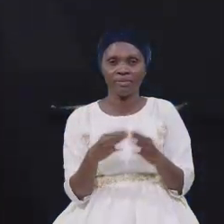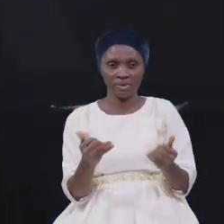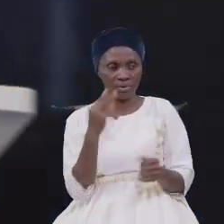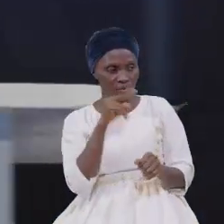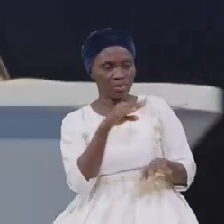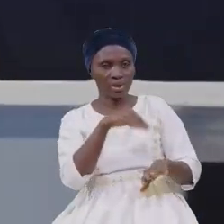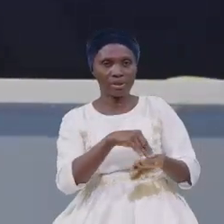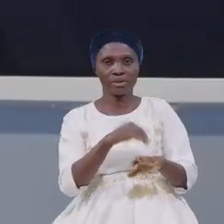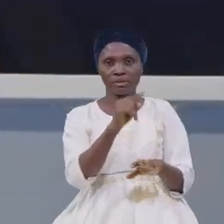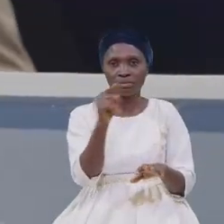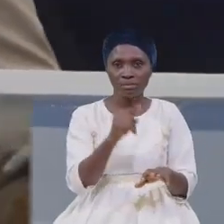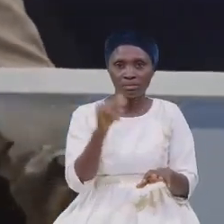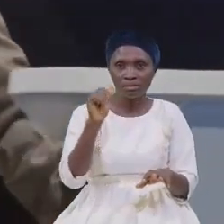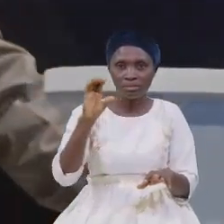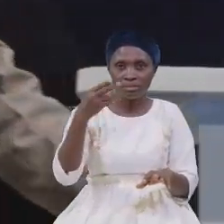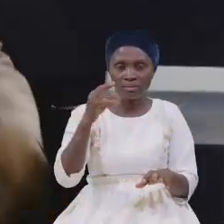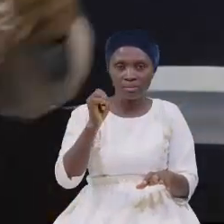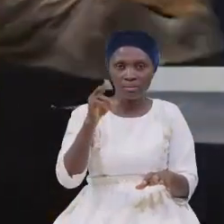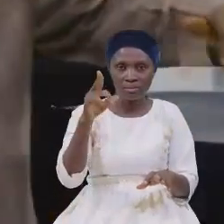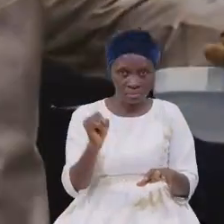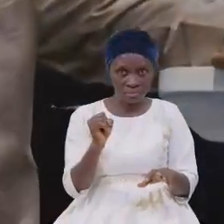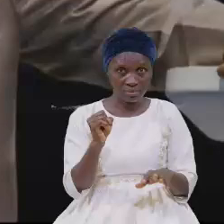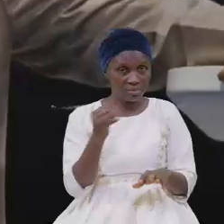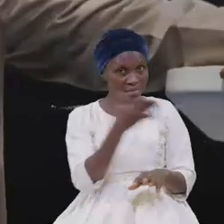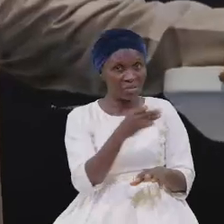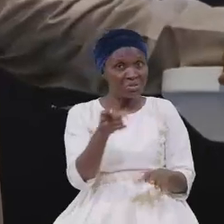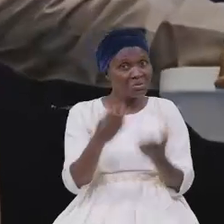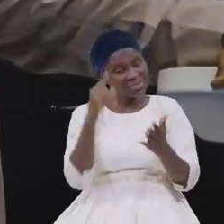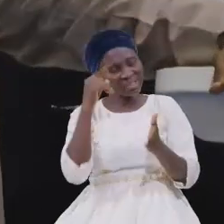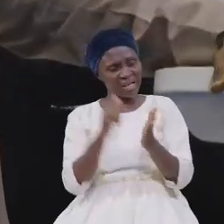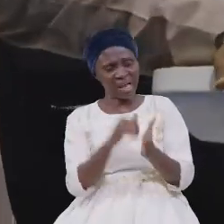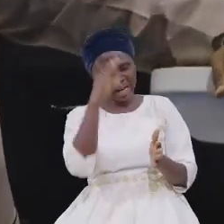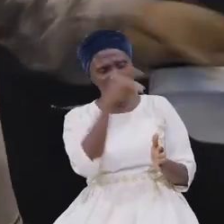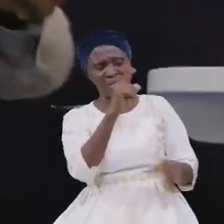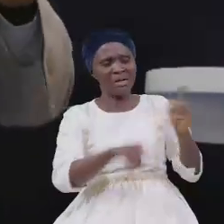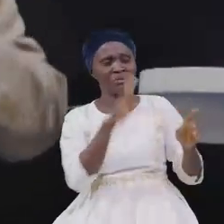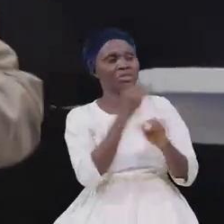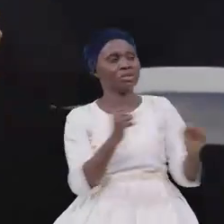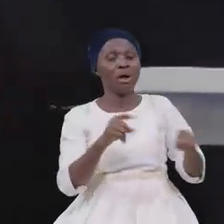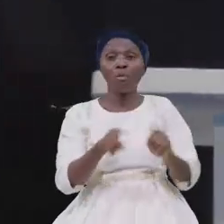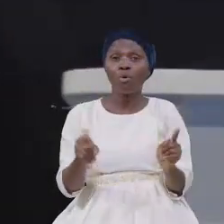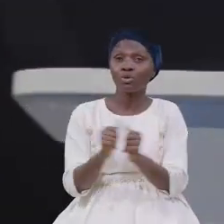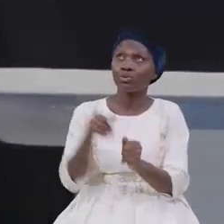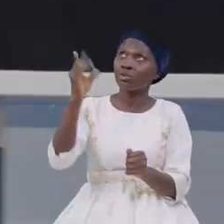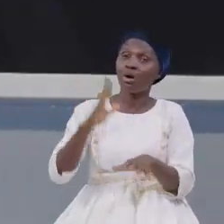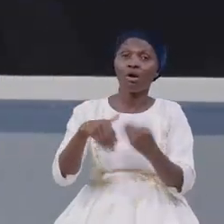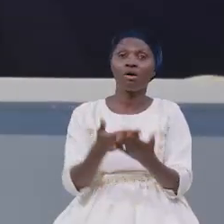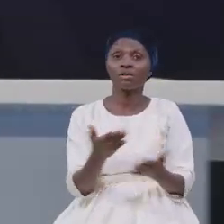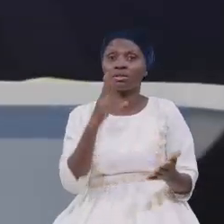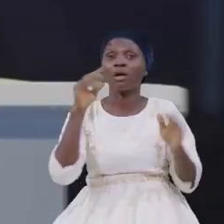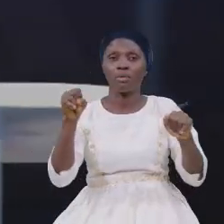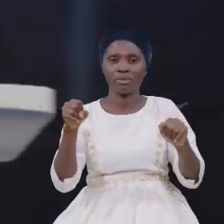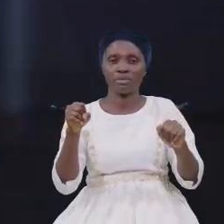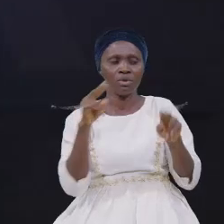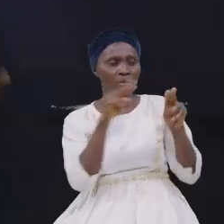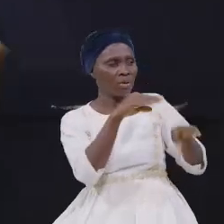have thought he could not be saved. With God all things are possible. Look at that woman that came